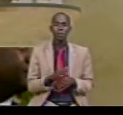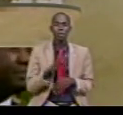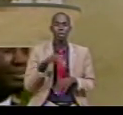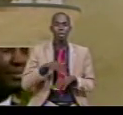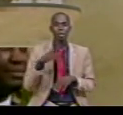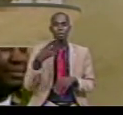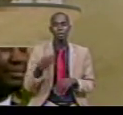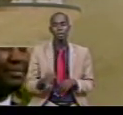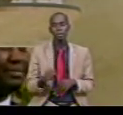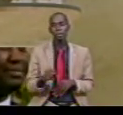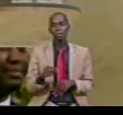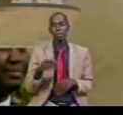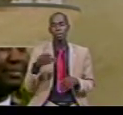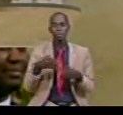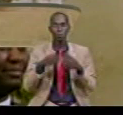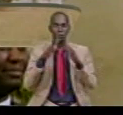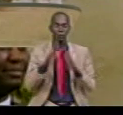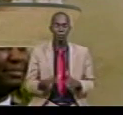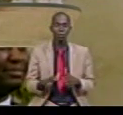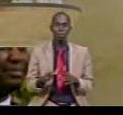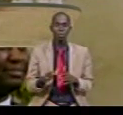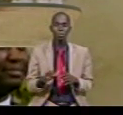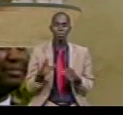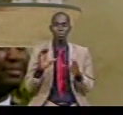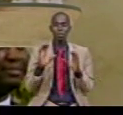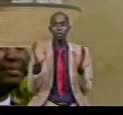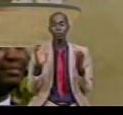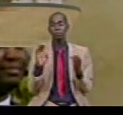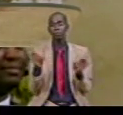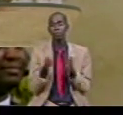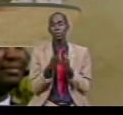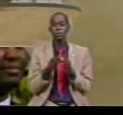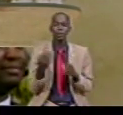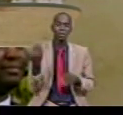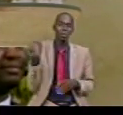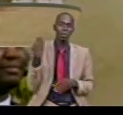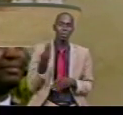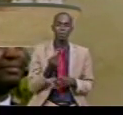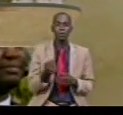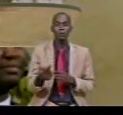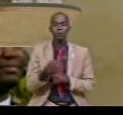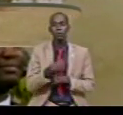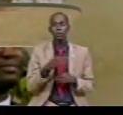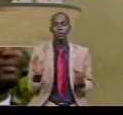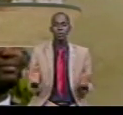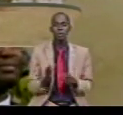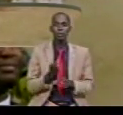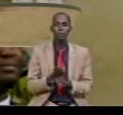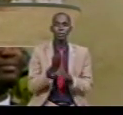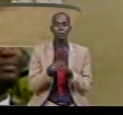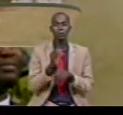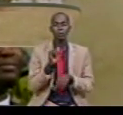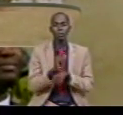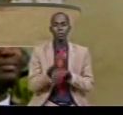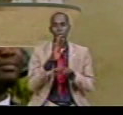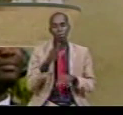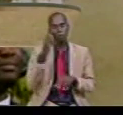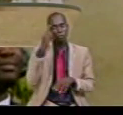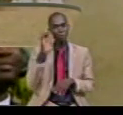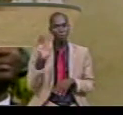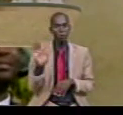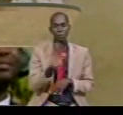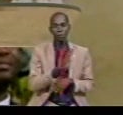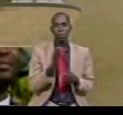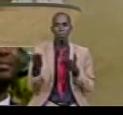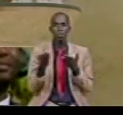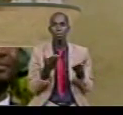Conference in the past few days, and we would like to thank all the faithful workers for their service. We were